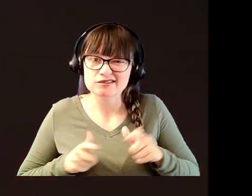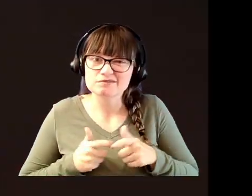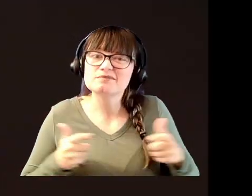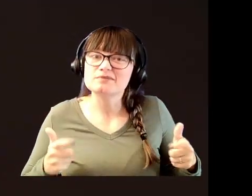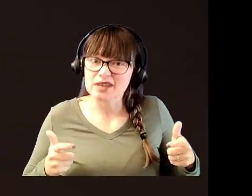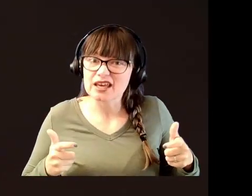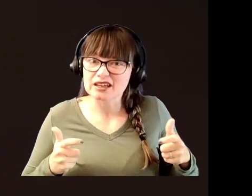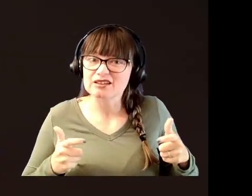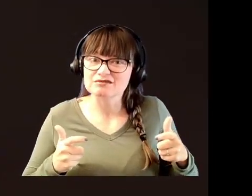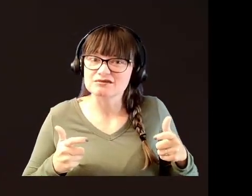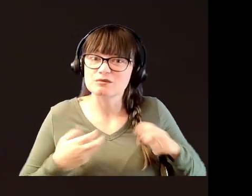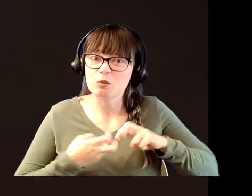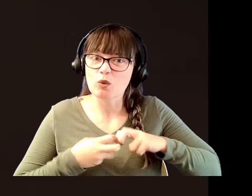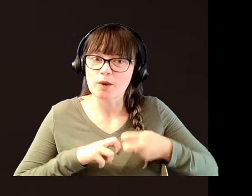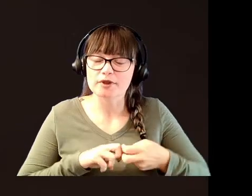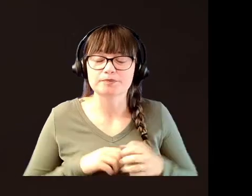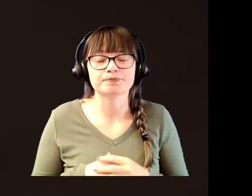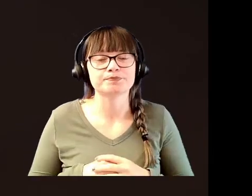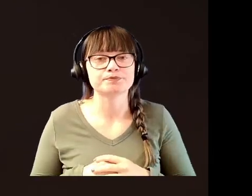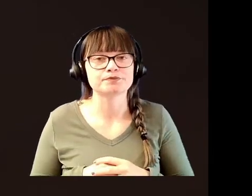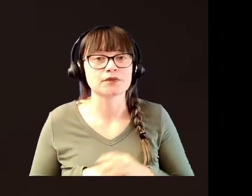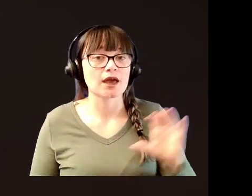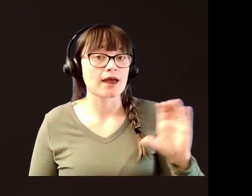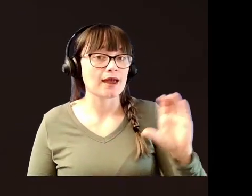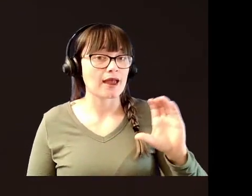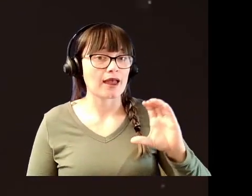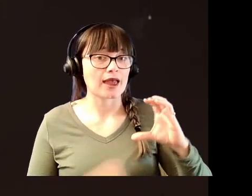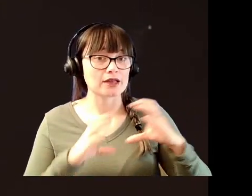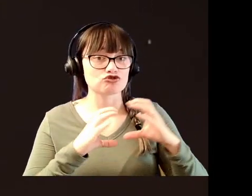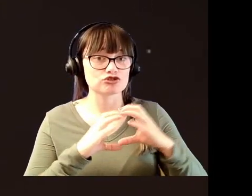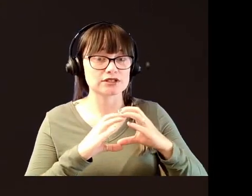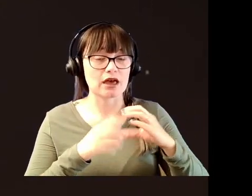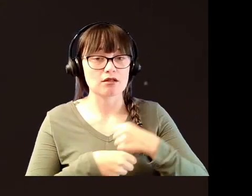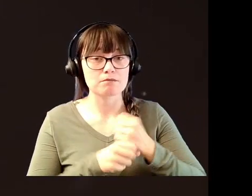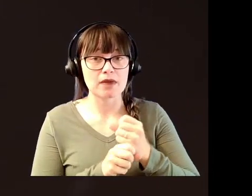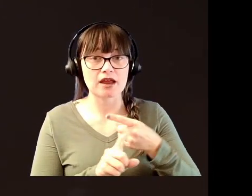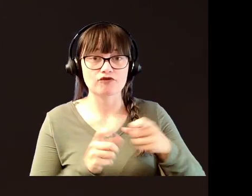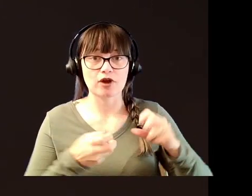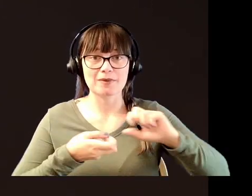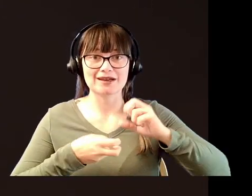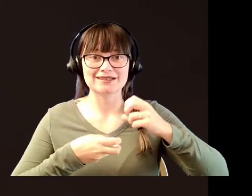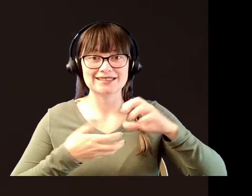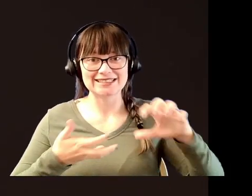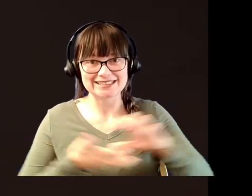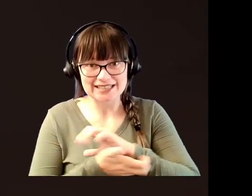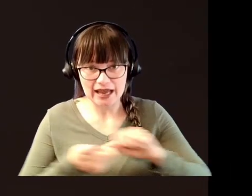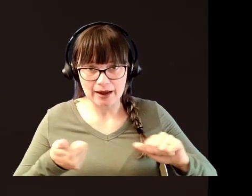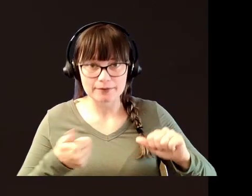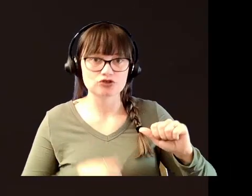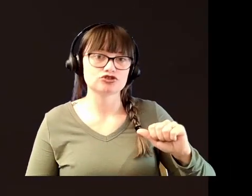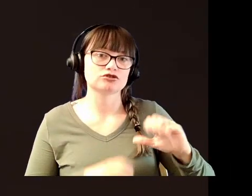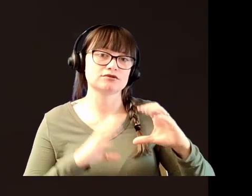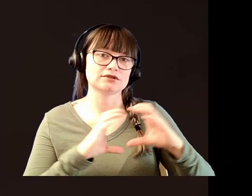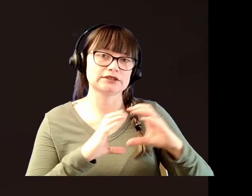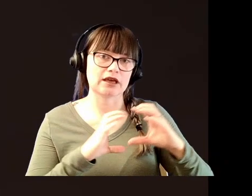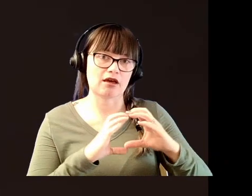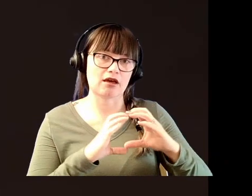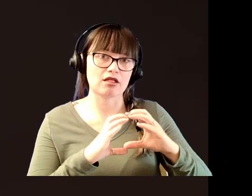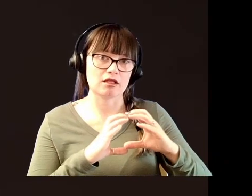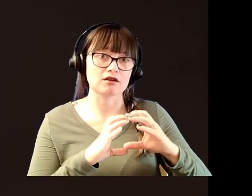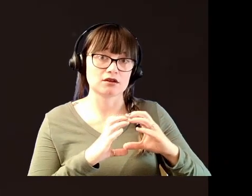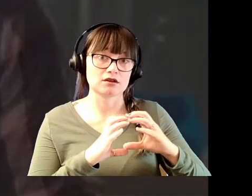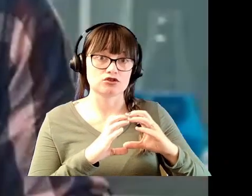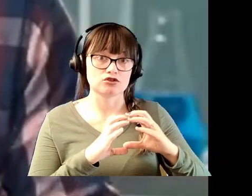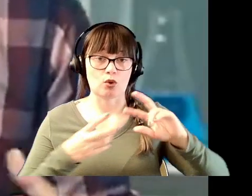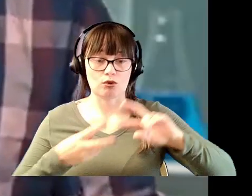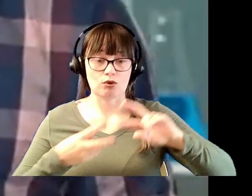hands. Cancer cells are created by damaging the DNA of the cell in the part that controls cell growth and